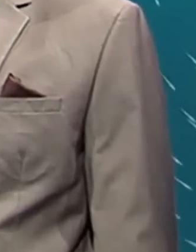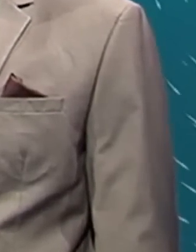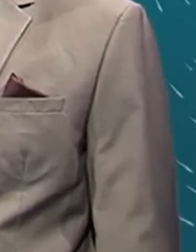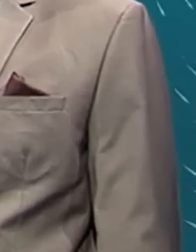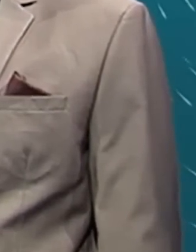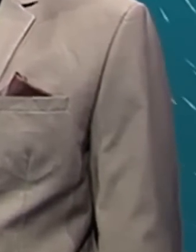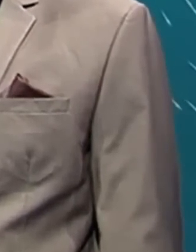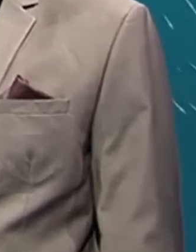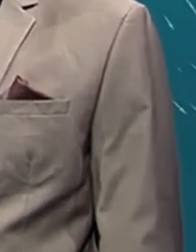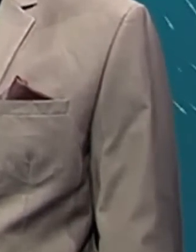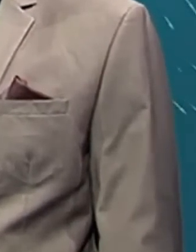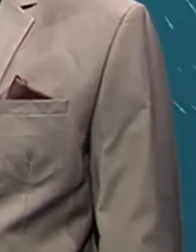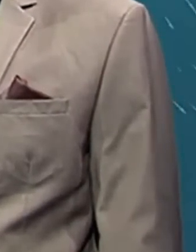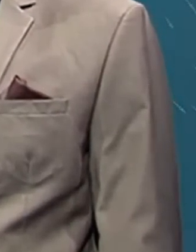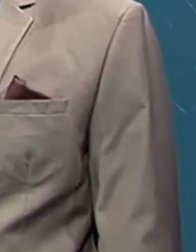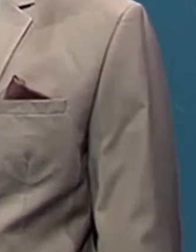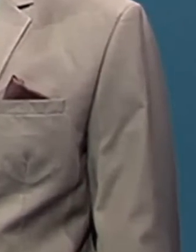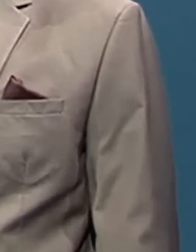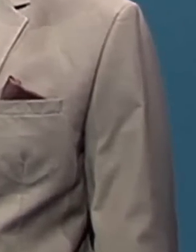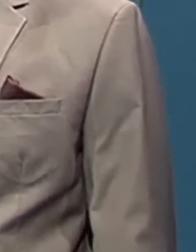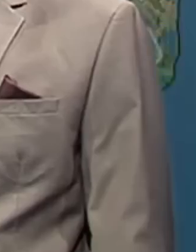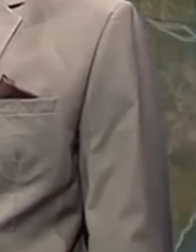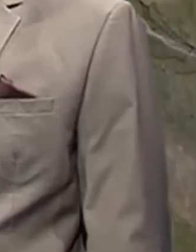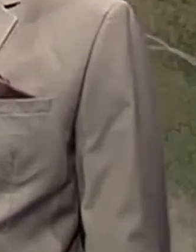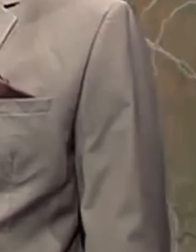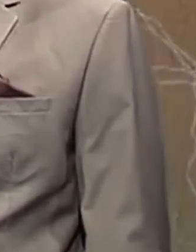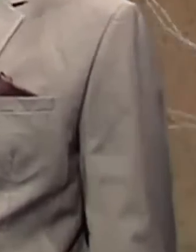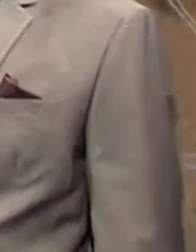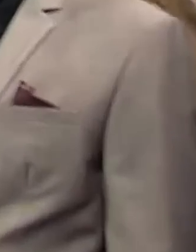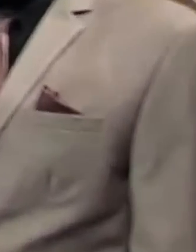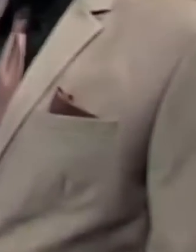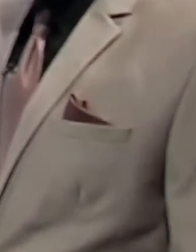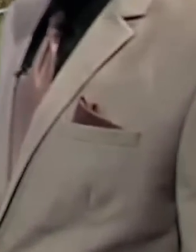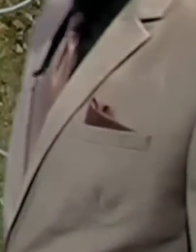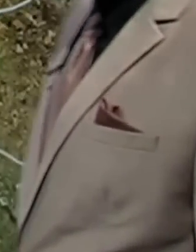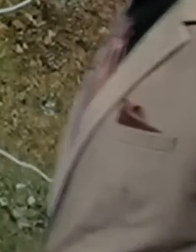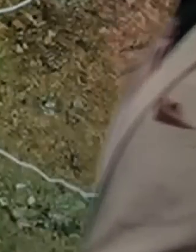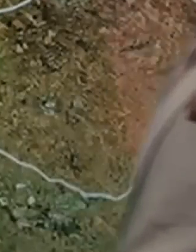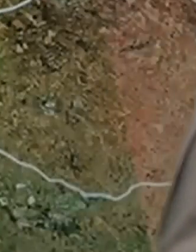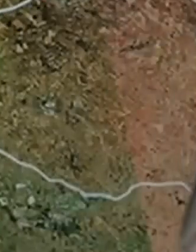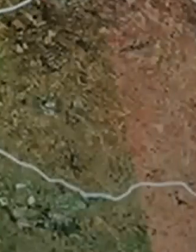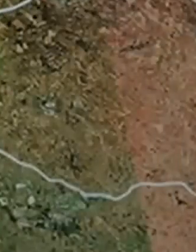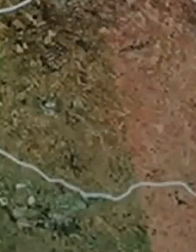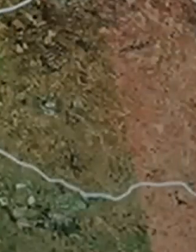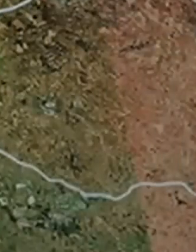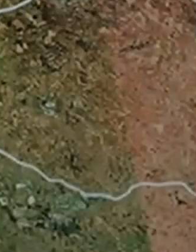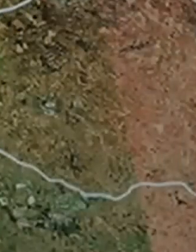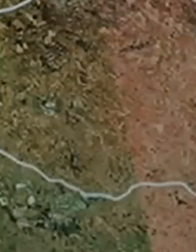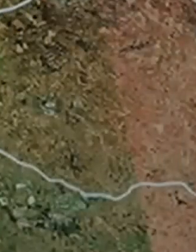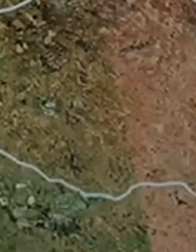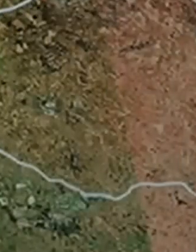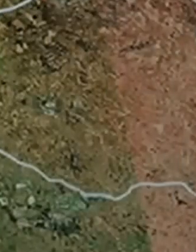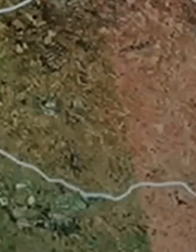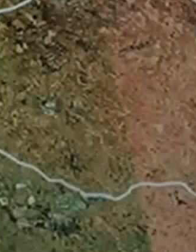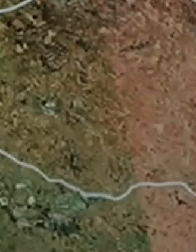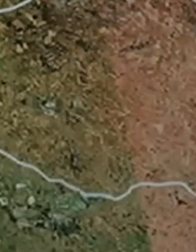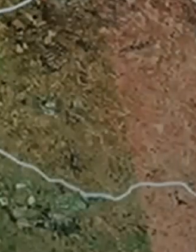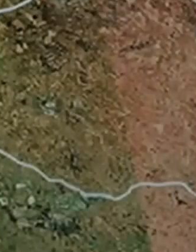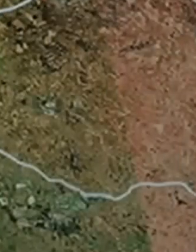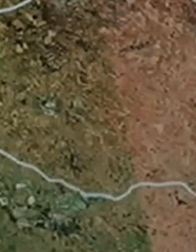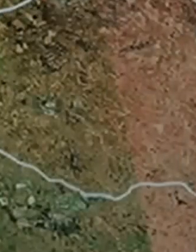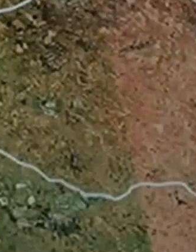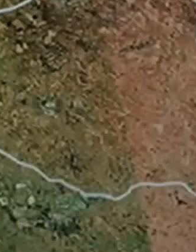gabotse la ka moswane le tla fiša e la serothwana gabotsena fela re a gona ka dikarolong tša ka Gauteng le tla thoma ile le botse la ka moswane ga botsena